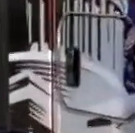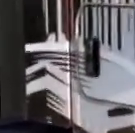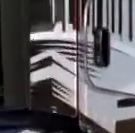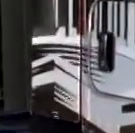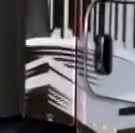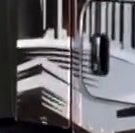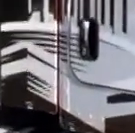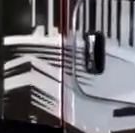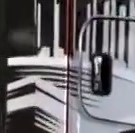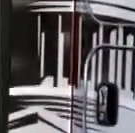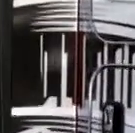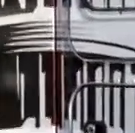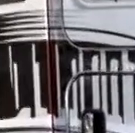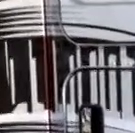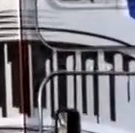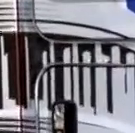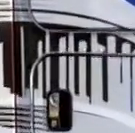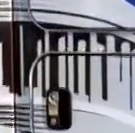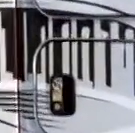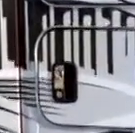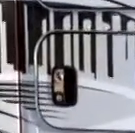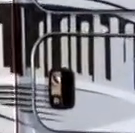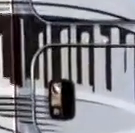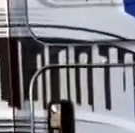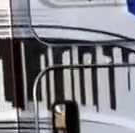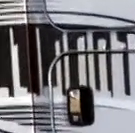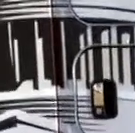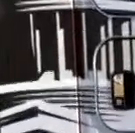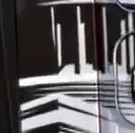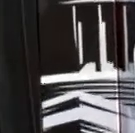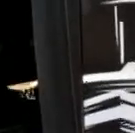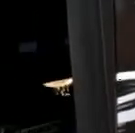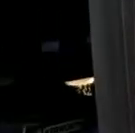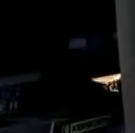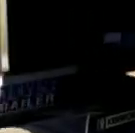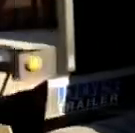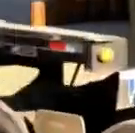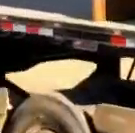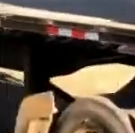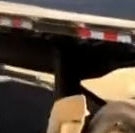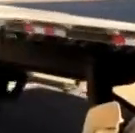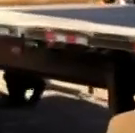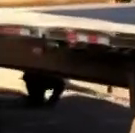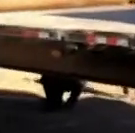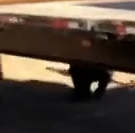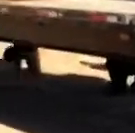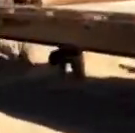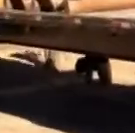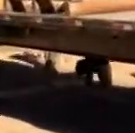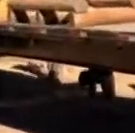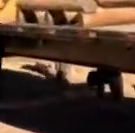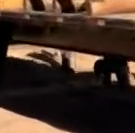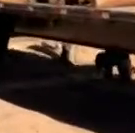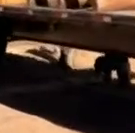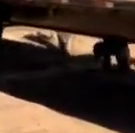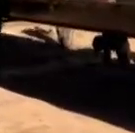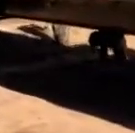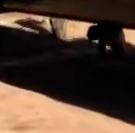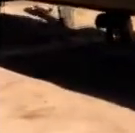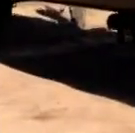from colorful Colorado to America's capital, the 2020 U.S. Capitol Christmas tree. You can hear the saws in the